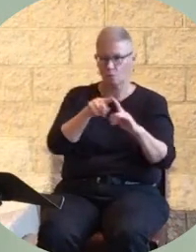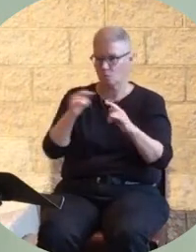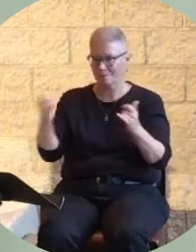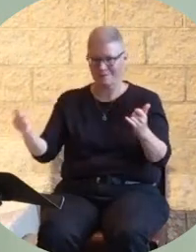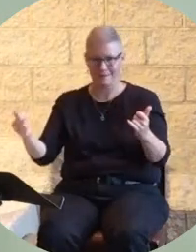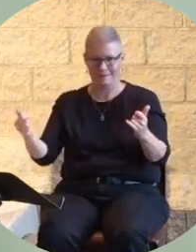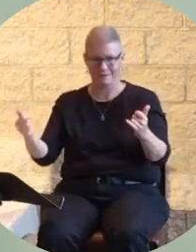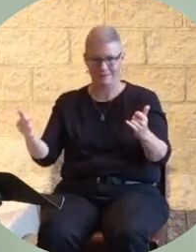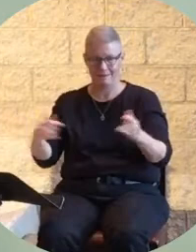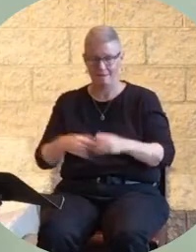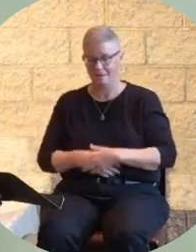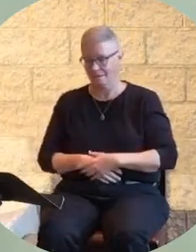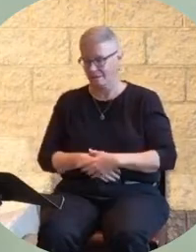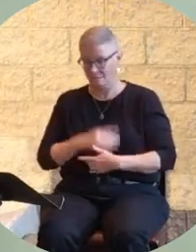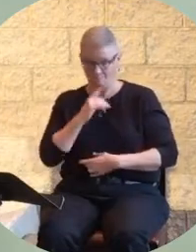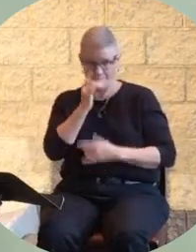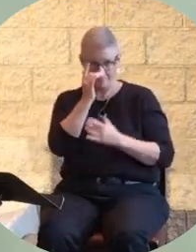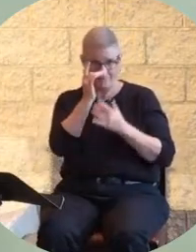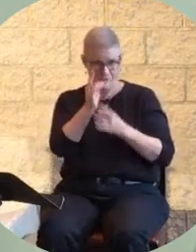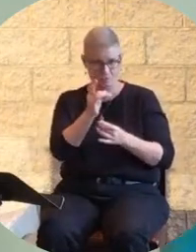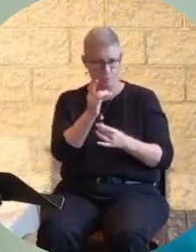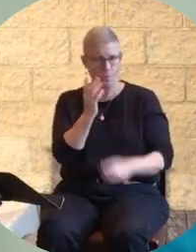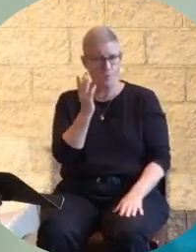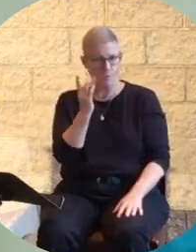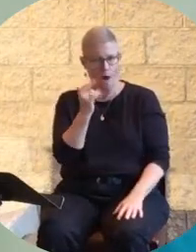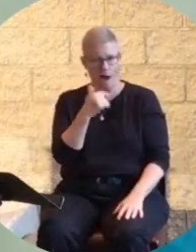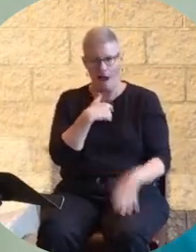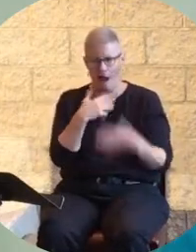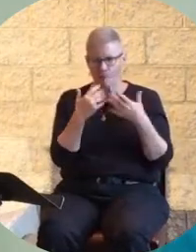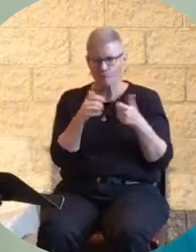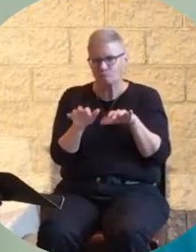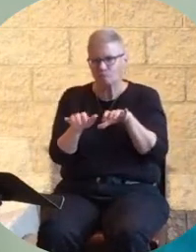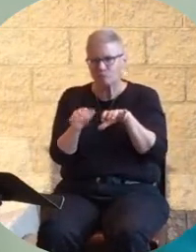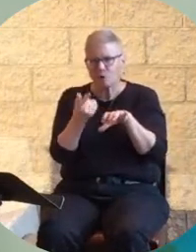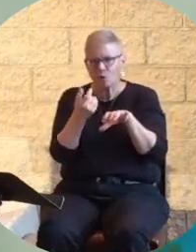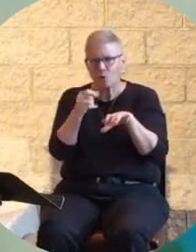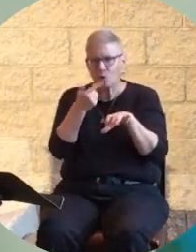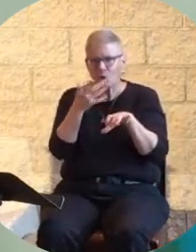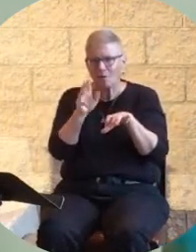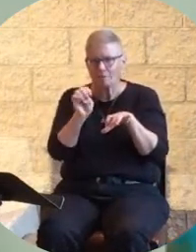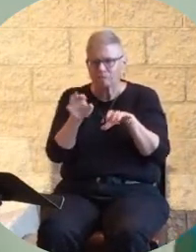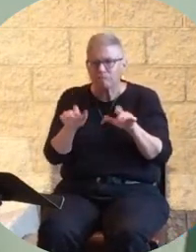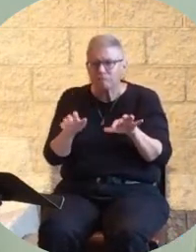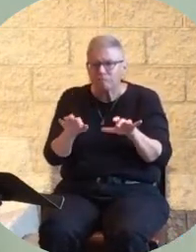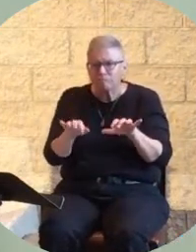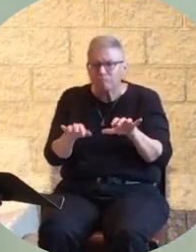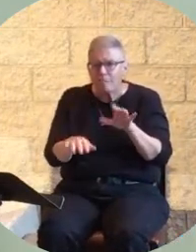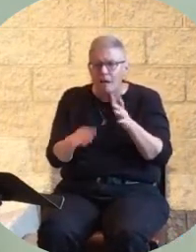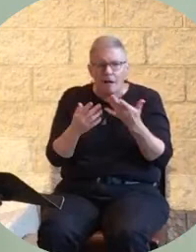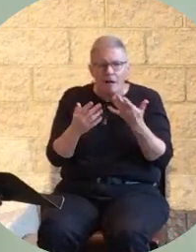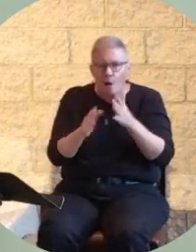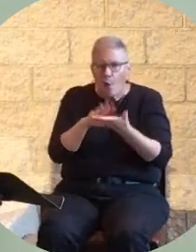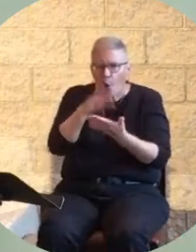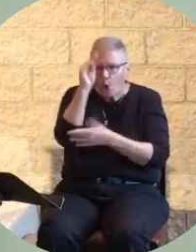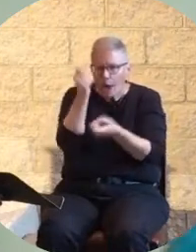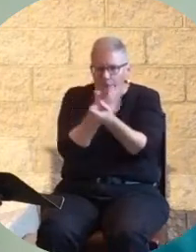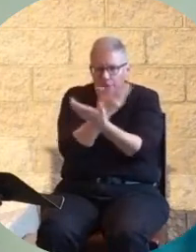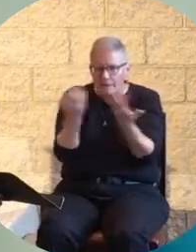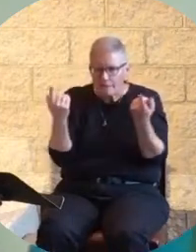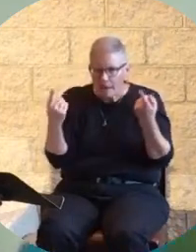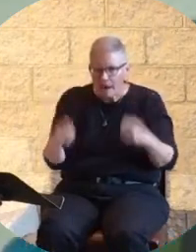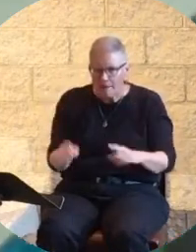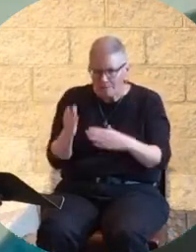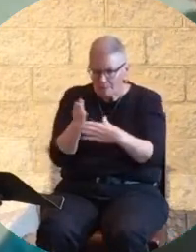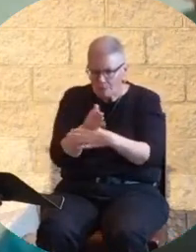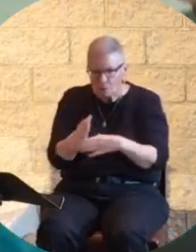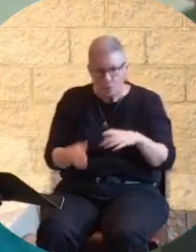And it was interesting because it is my want to go and do the Google thing and find out all of the things that happened between 2000 and